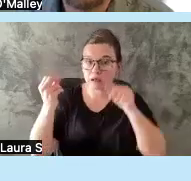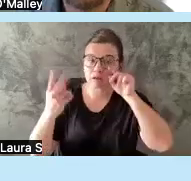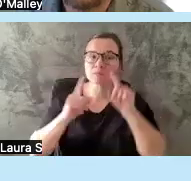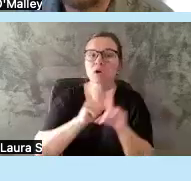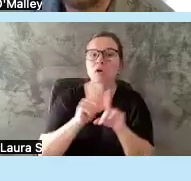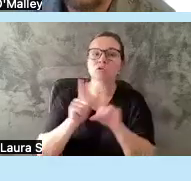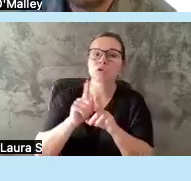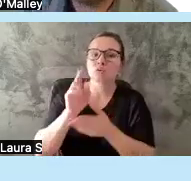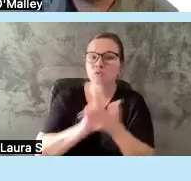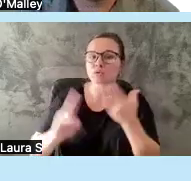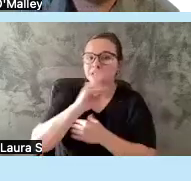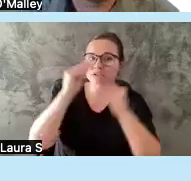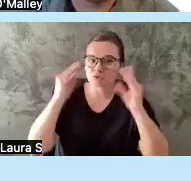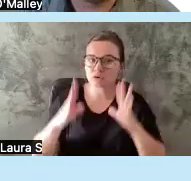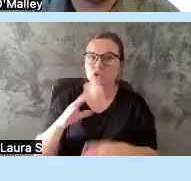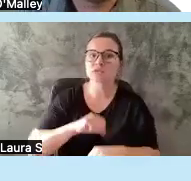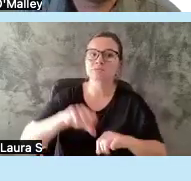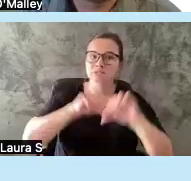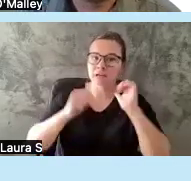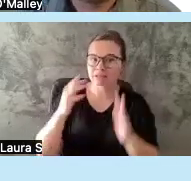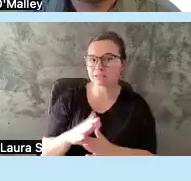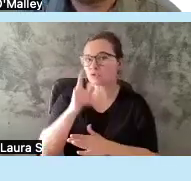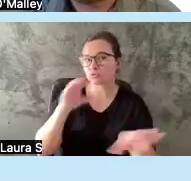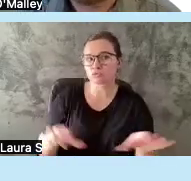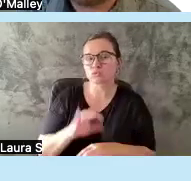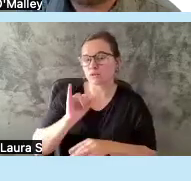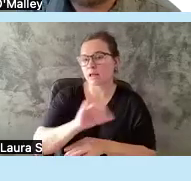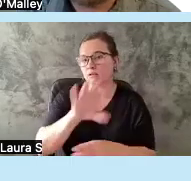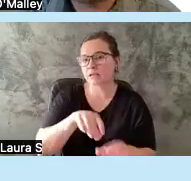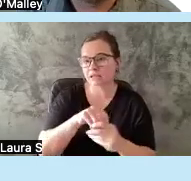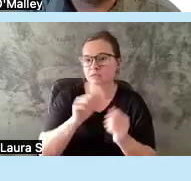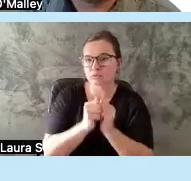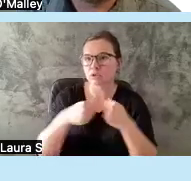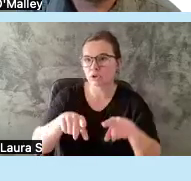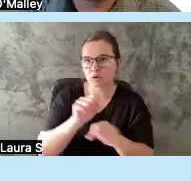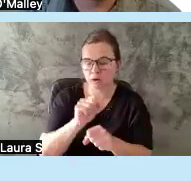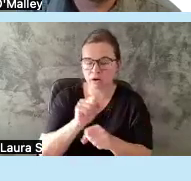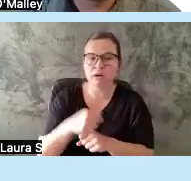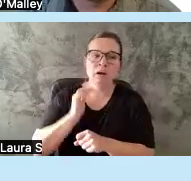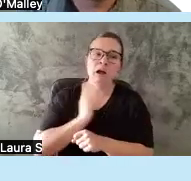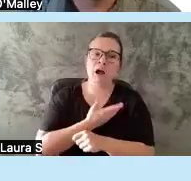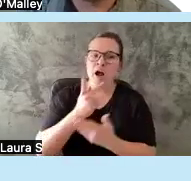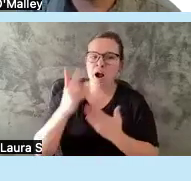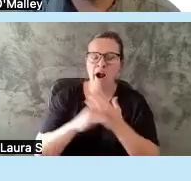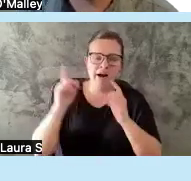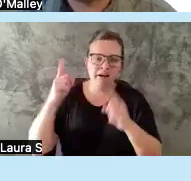university instructors and scientists who do engagement work. So that's been a longstanding interest of our program. We've also worked